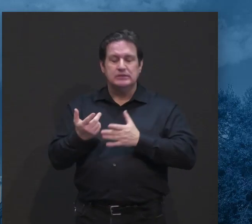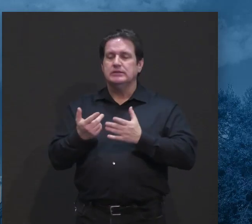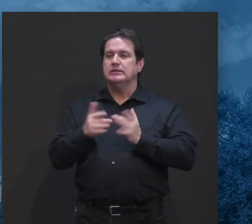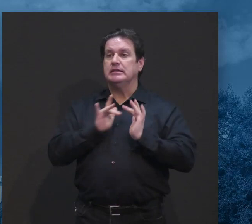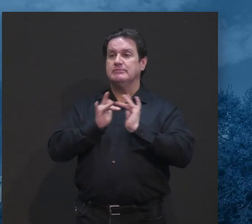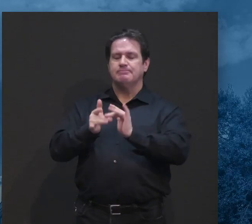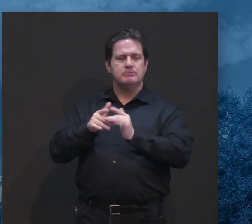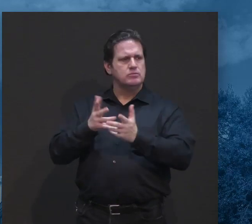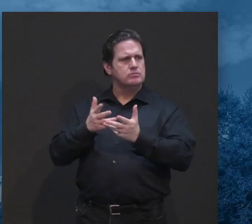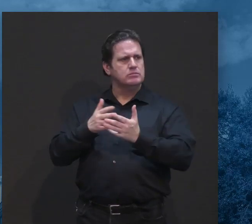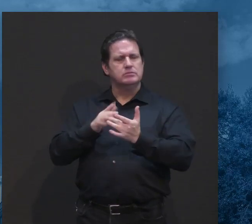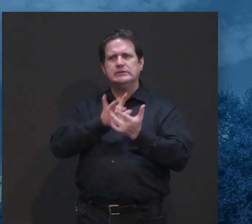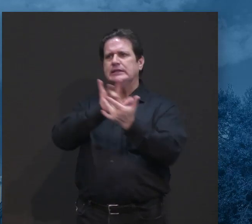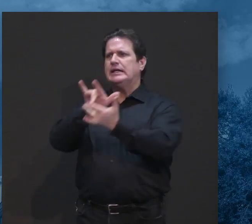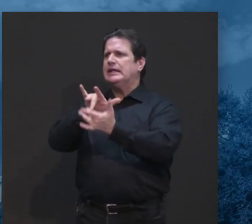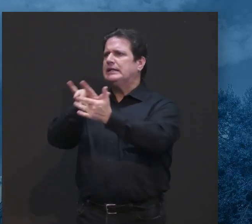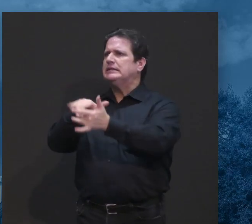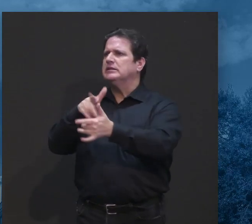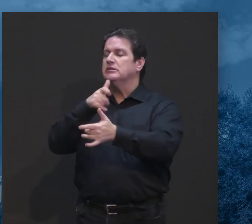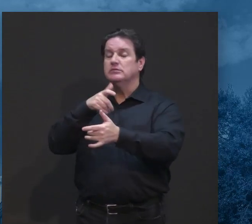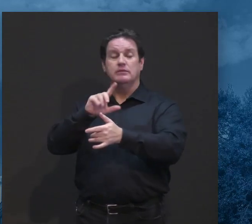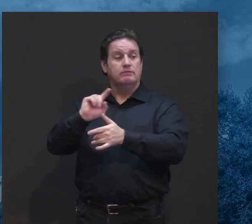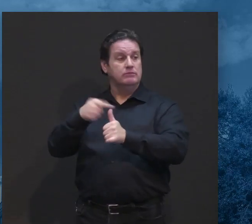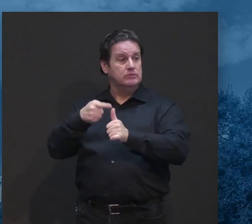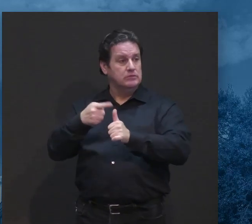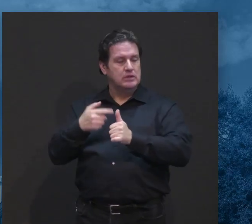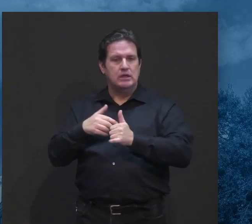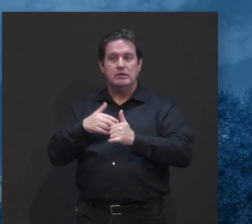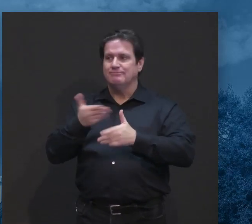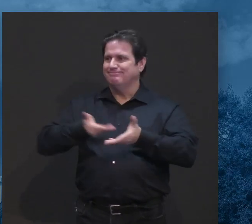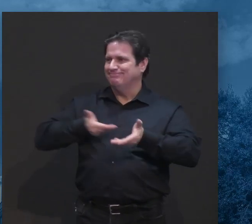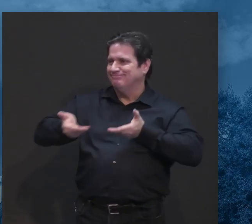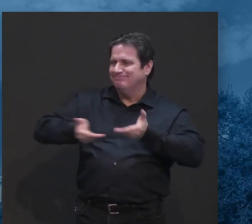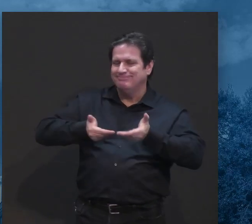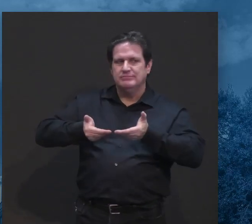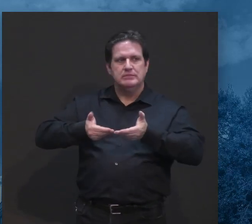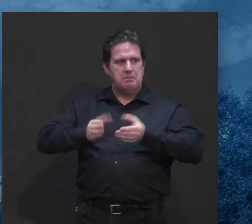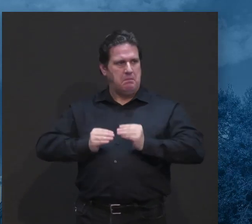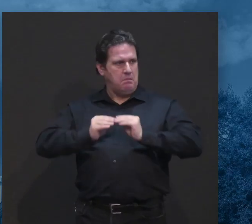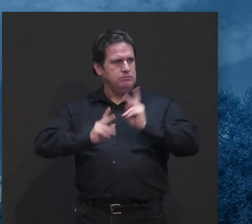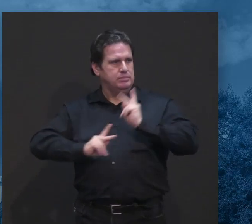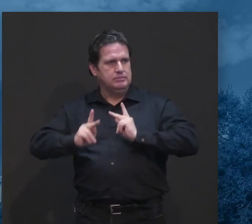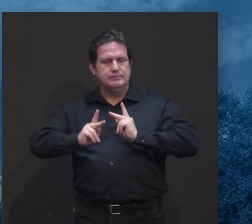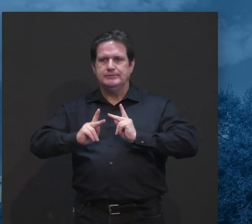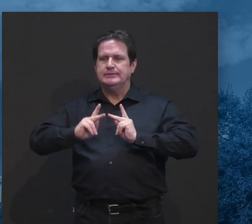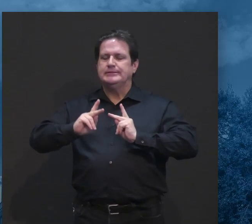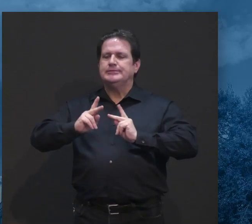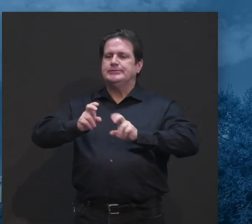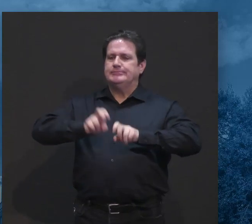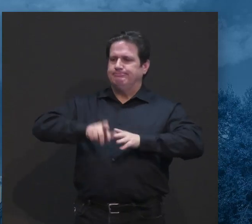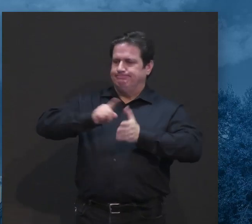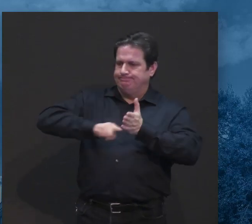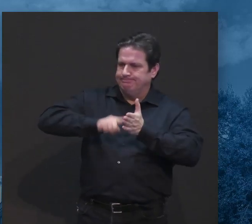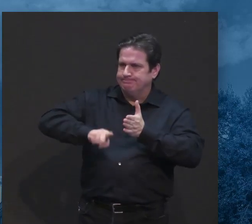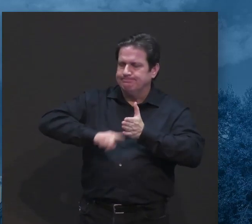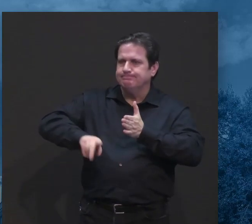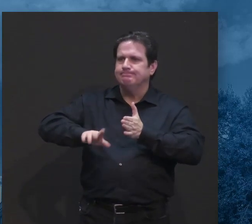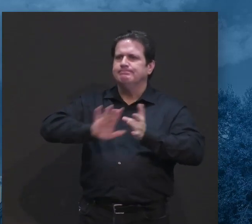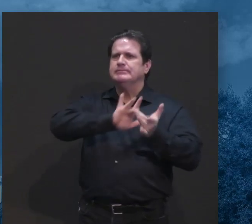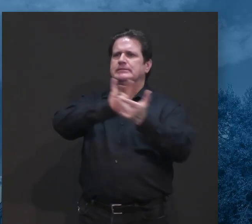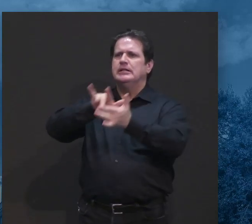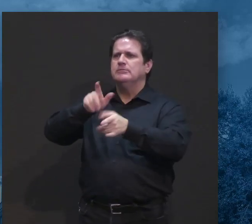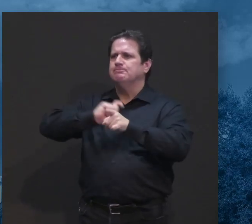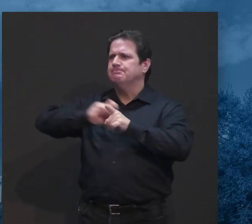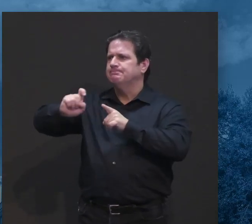are implementing a few different strategies. One is hiring a significant increased number of contact